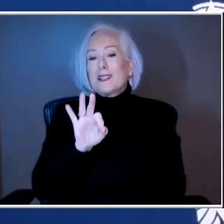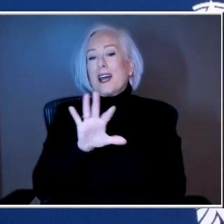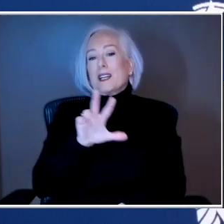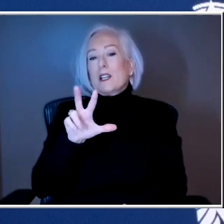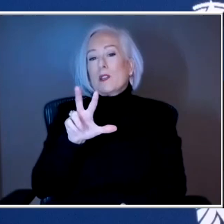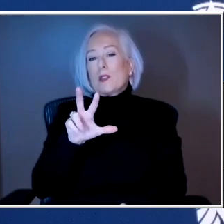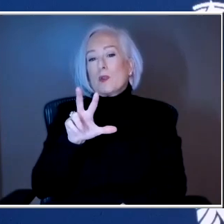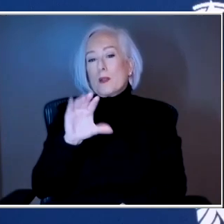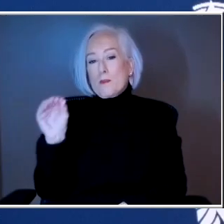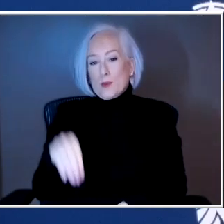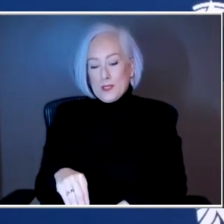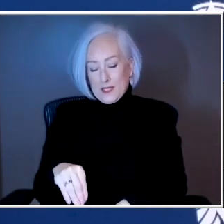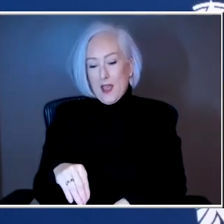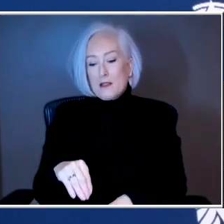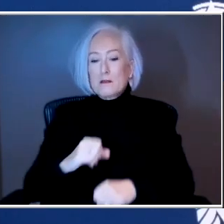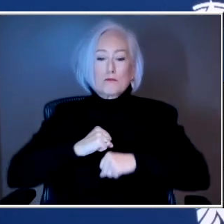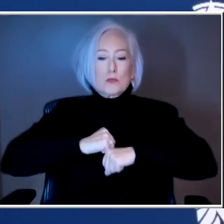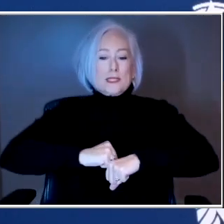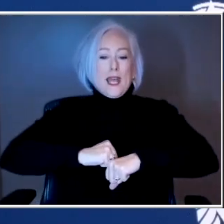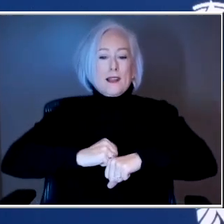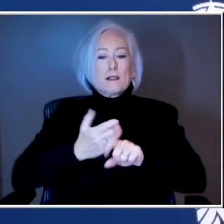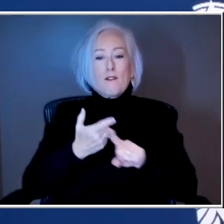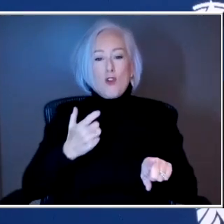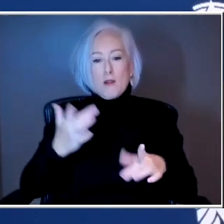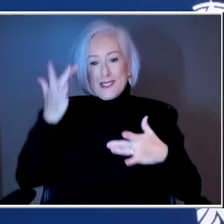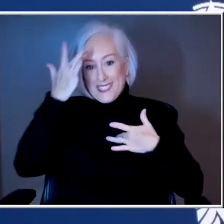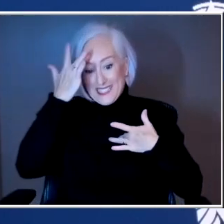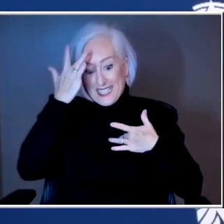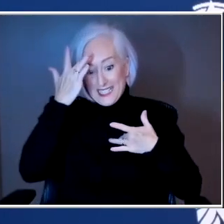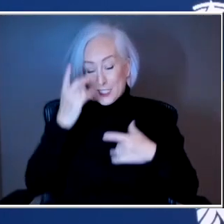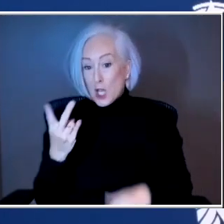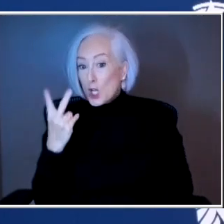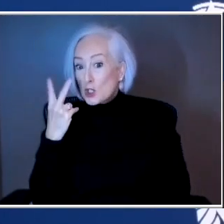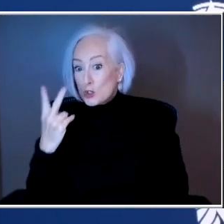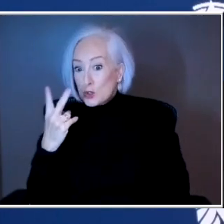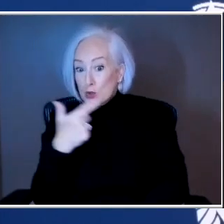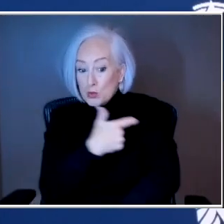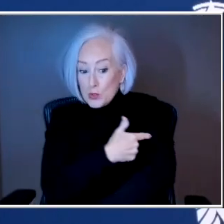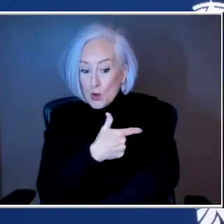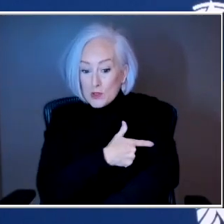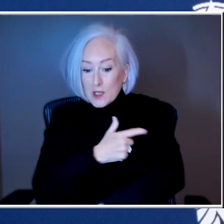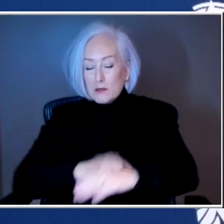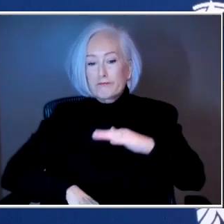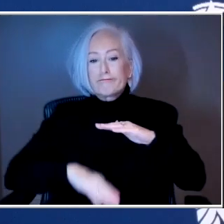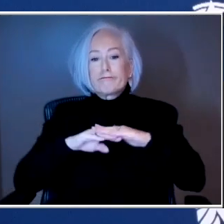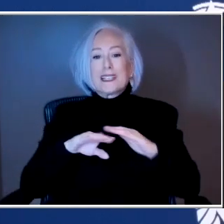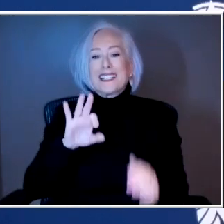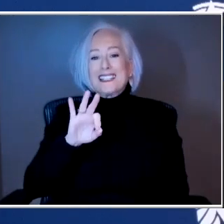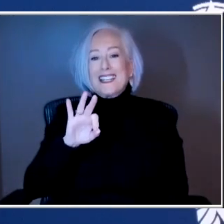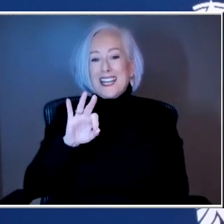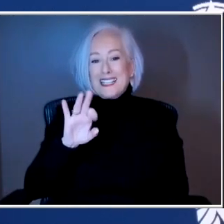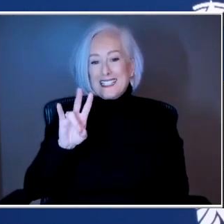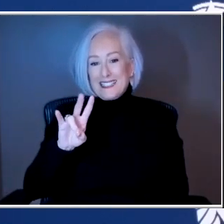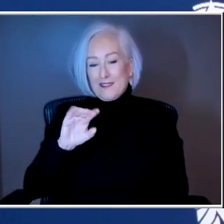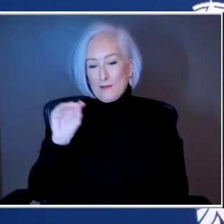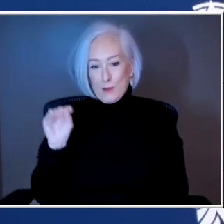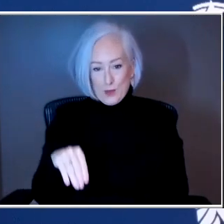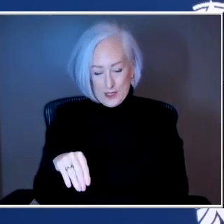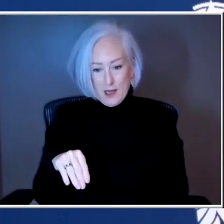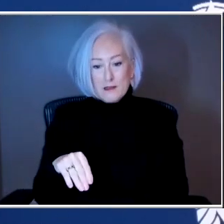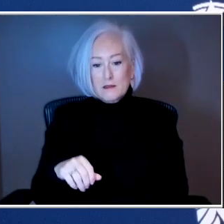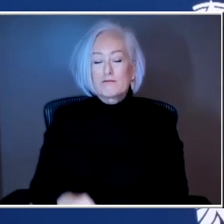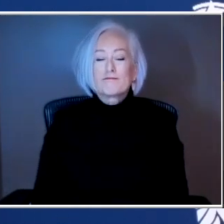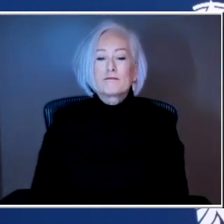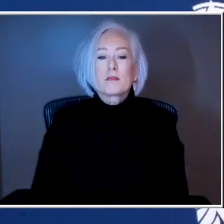disease, but if you get that full 2 doses, it's up to 97%. So again, would still encourage everybody to get